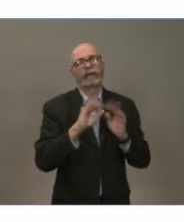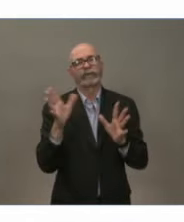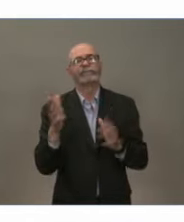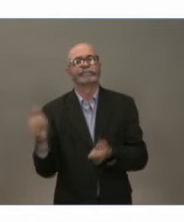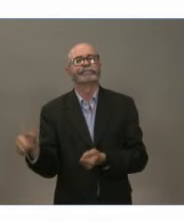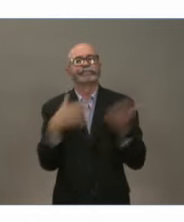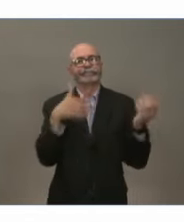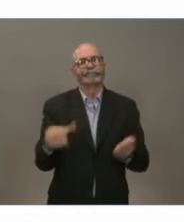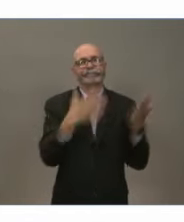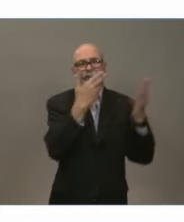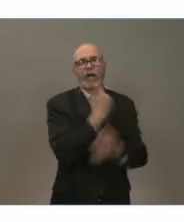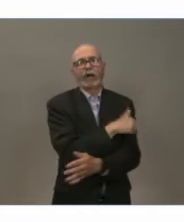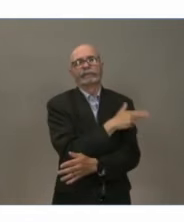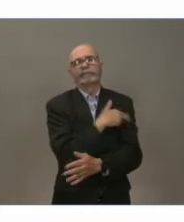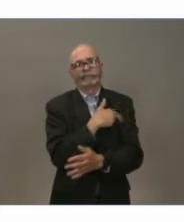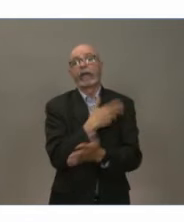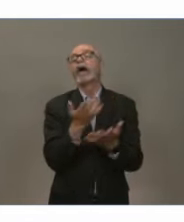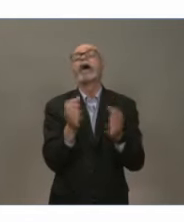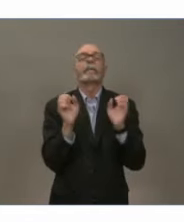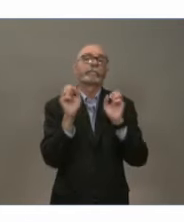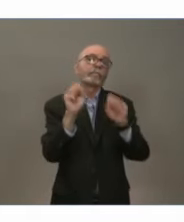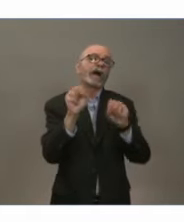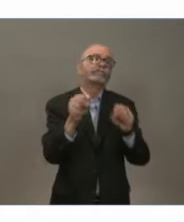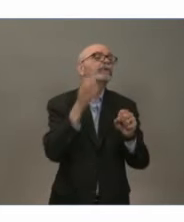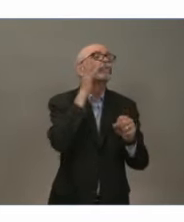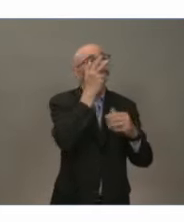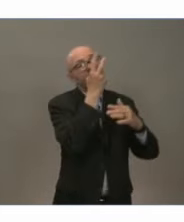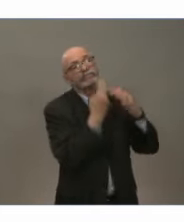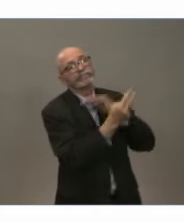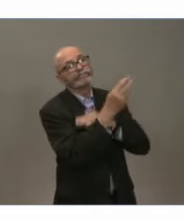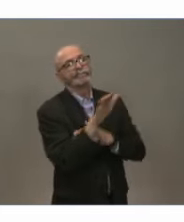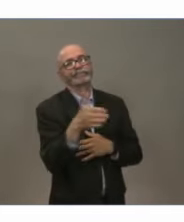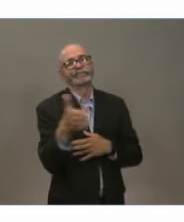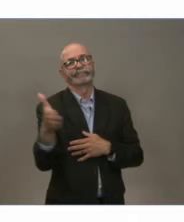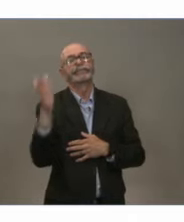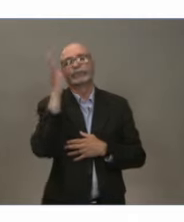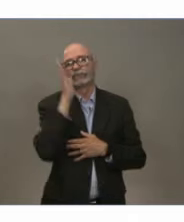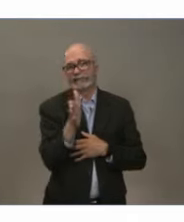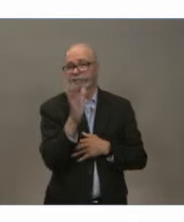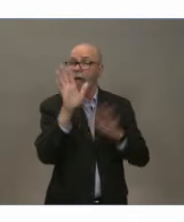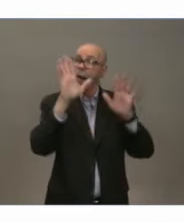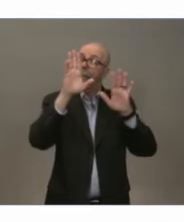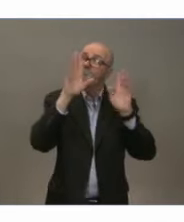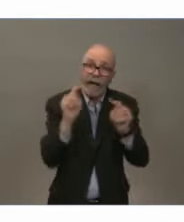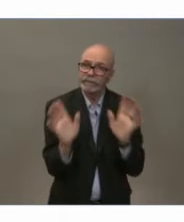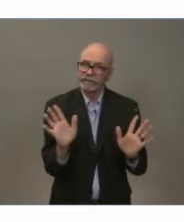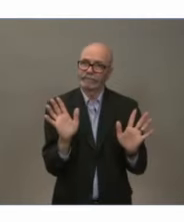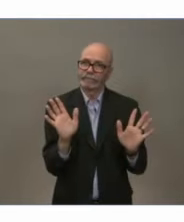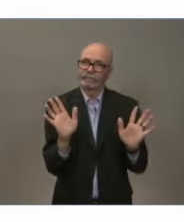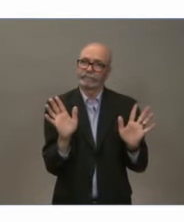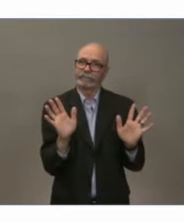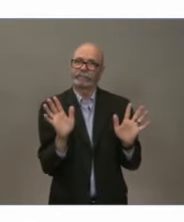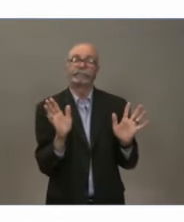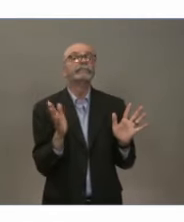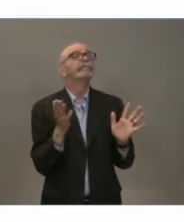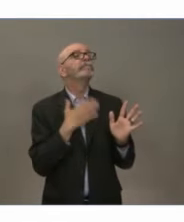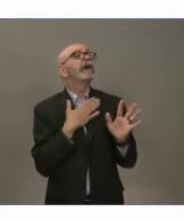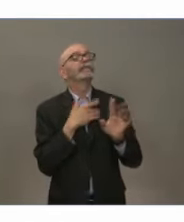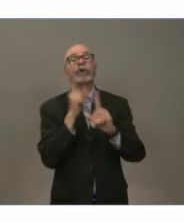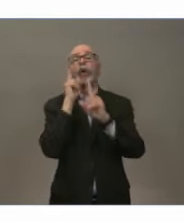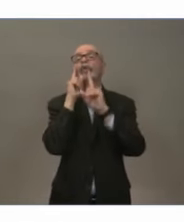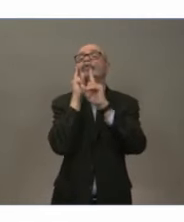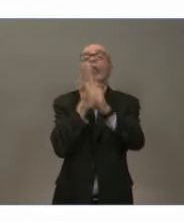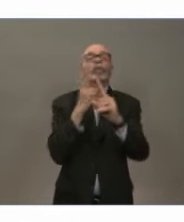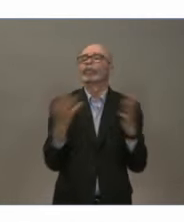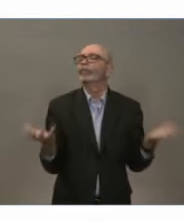into that. But I come back to what I've said every day. The primary objective we're doing this is to save